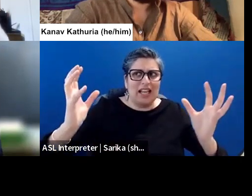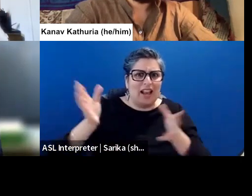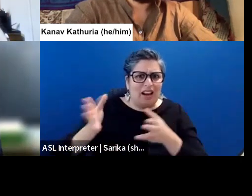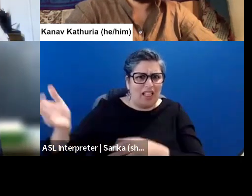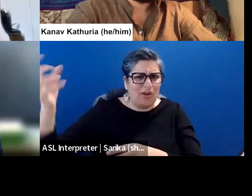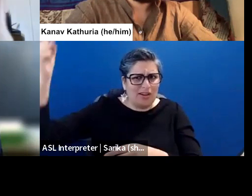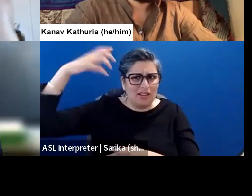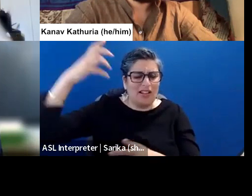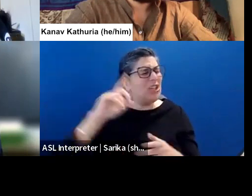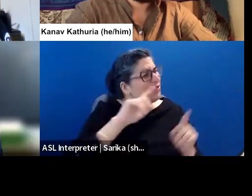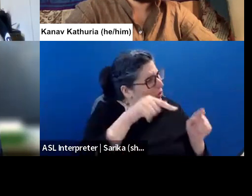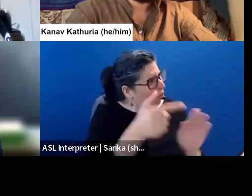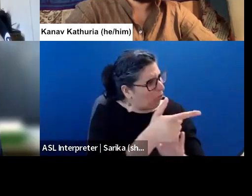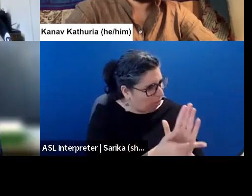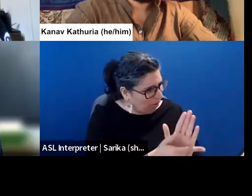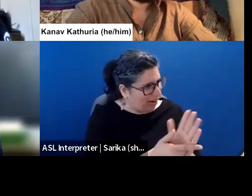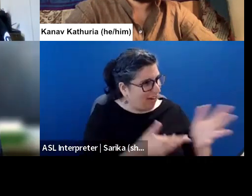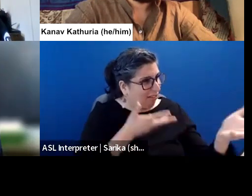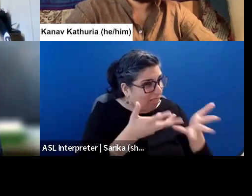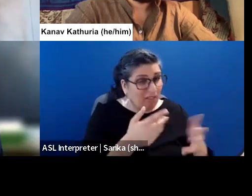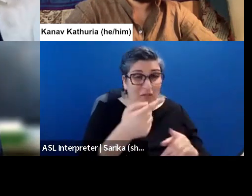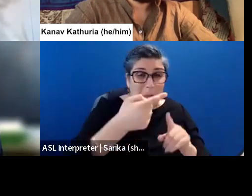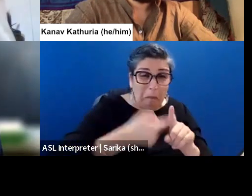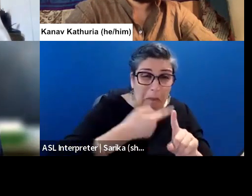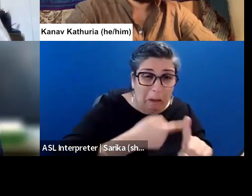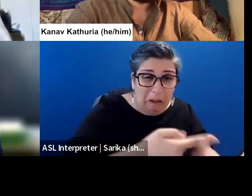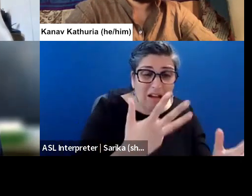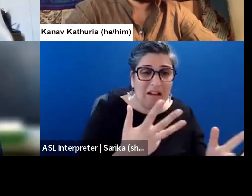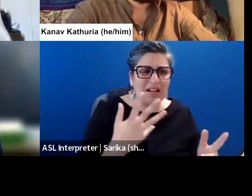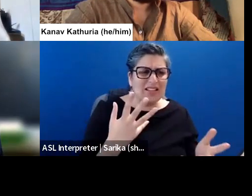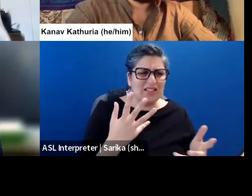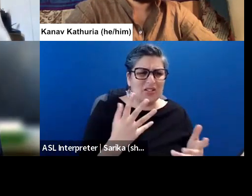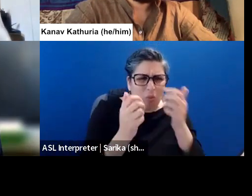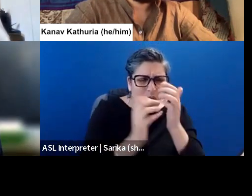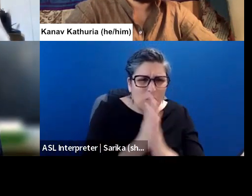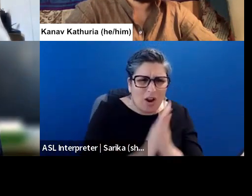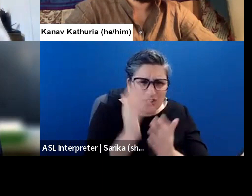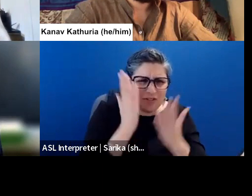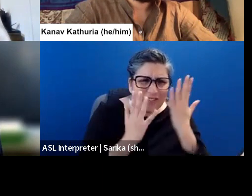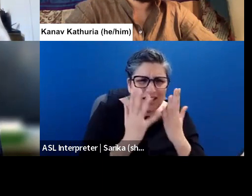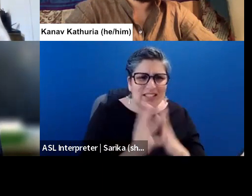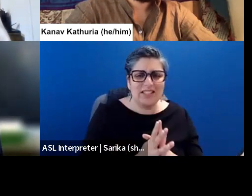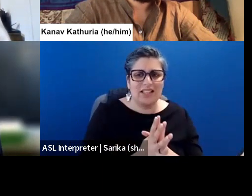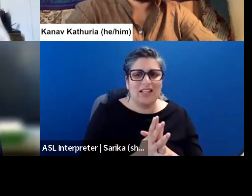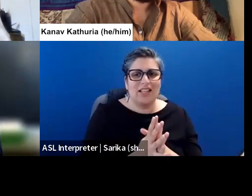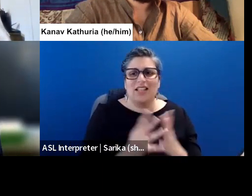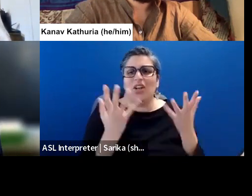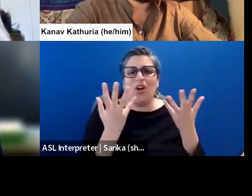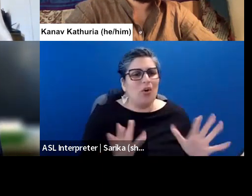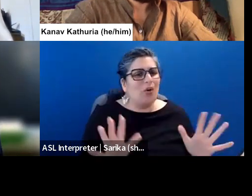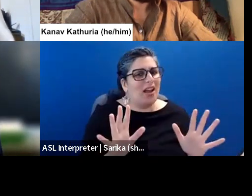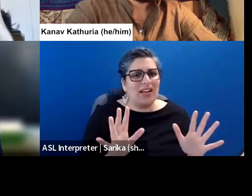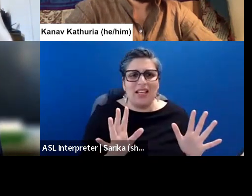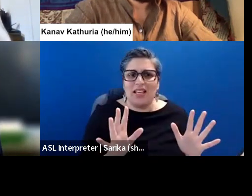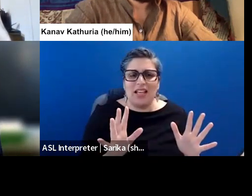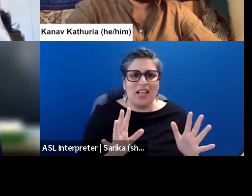wash your face. So, I mean, as folks have said, like, these are already horribly unhygienic systems, and where trans people